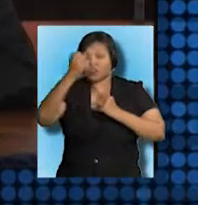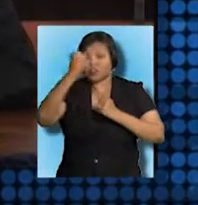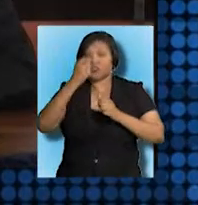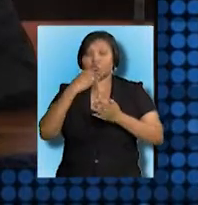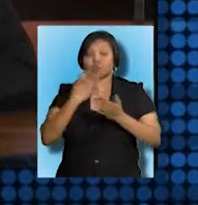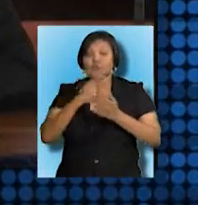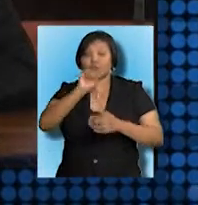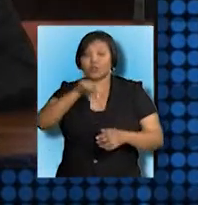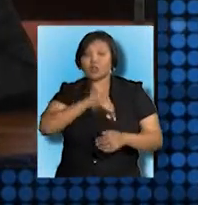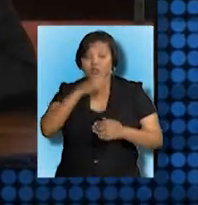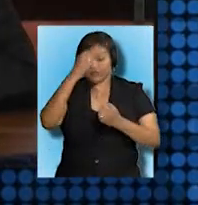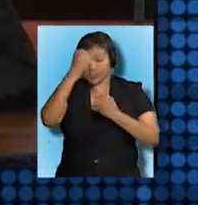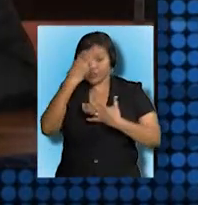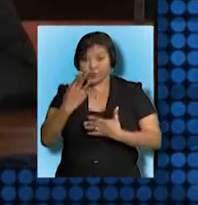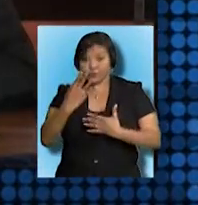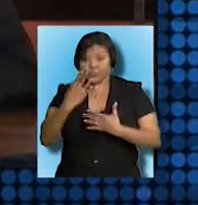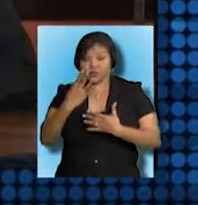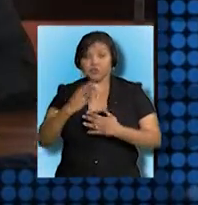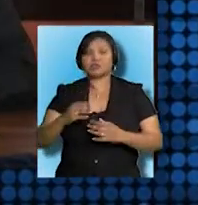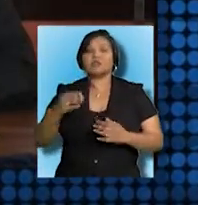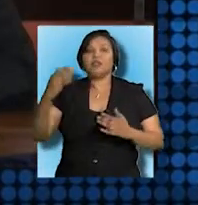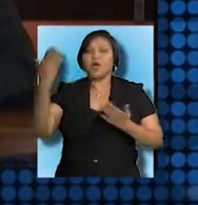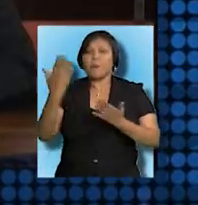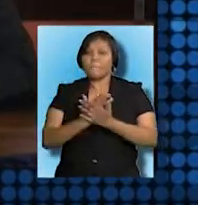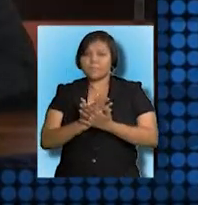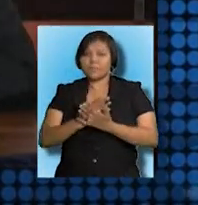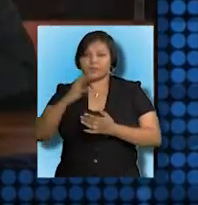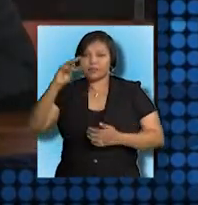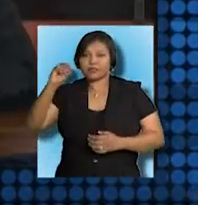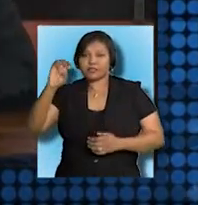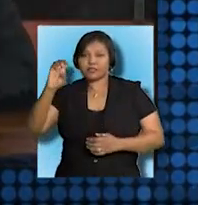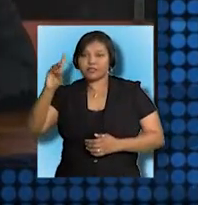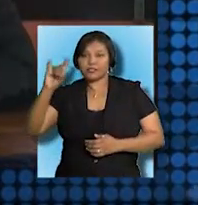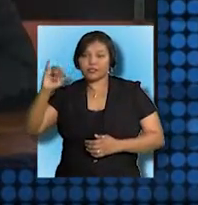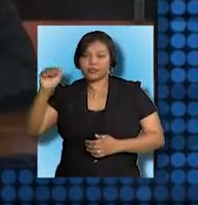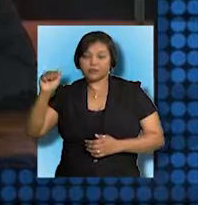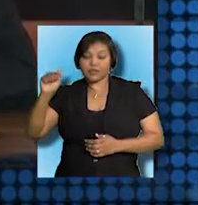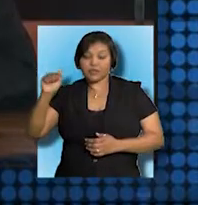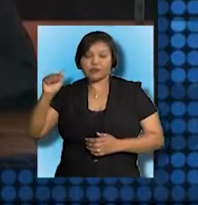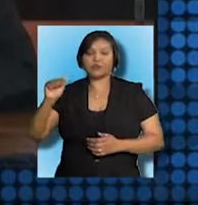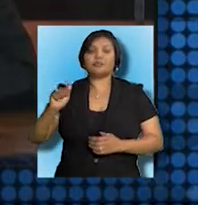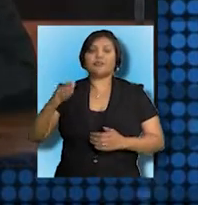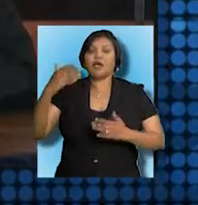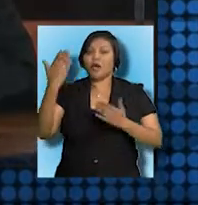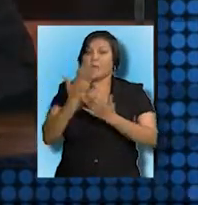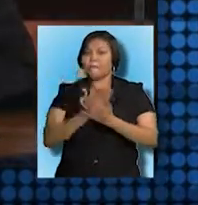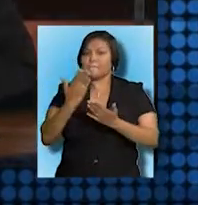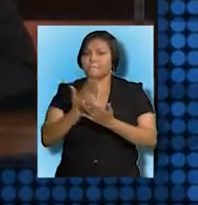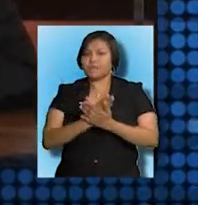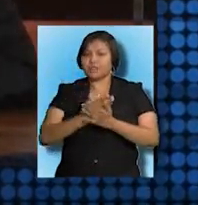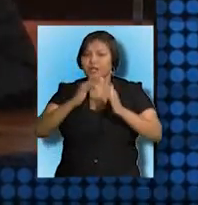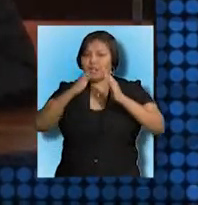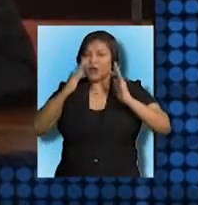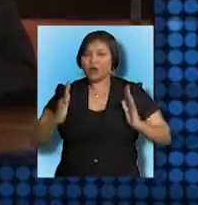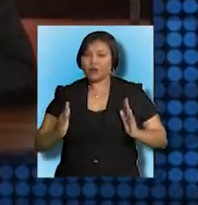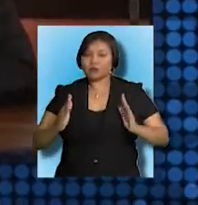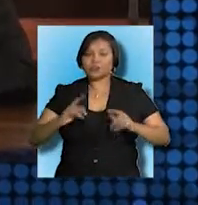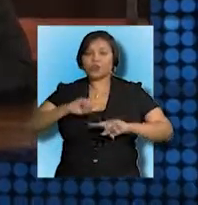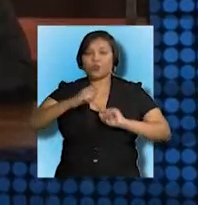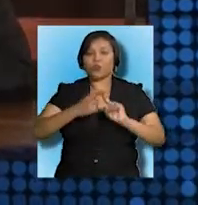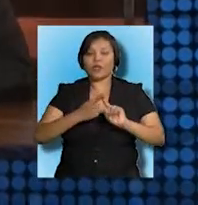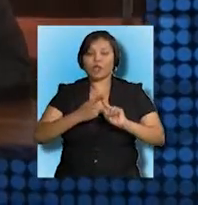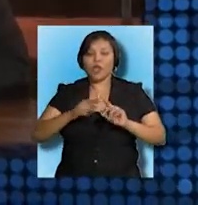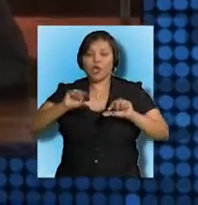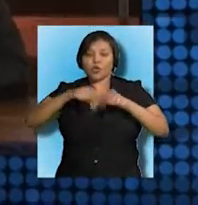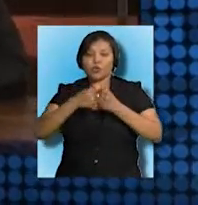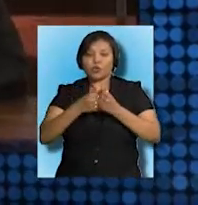very dominant player and you don't need to worry about competition to keep your market because you're so dominant, then